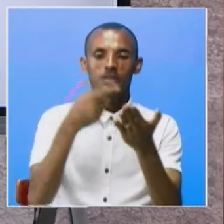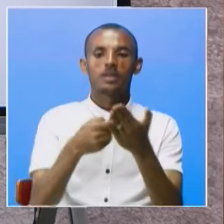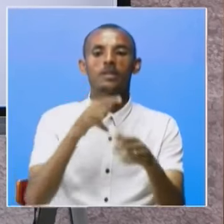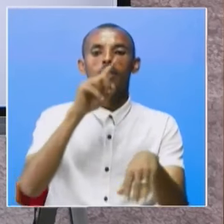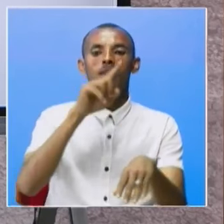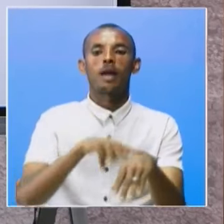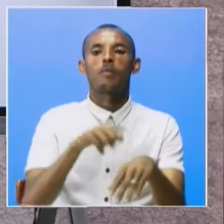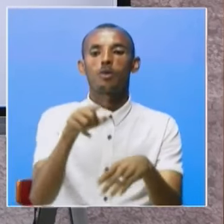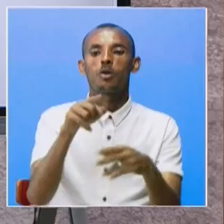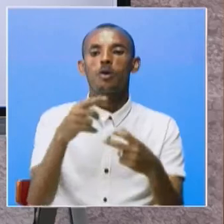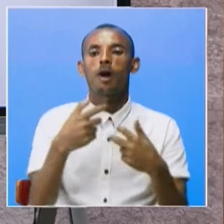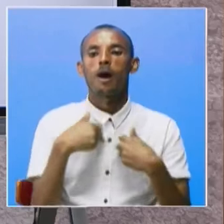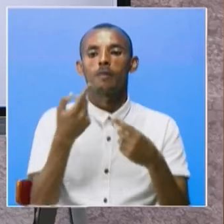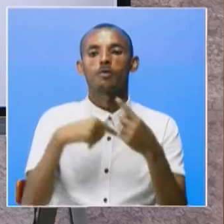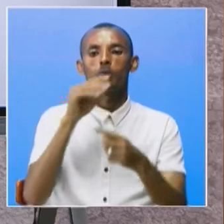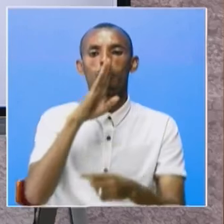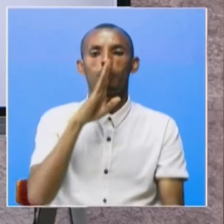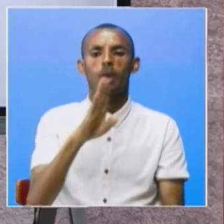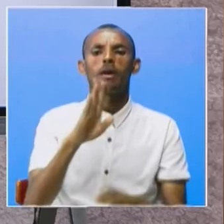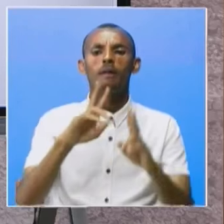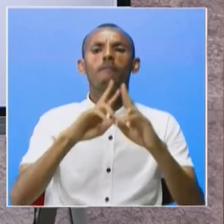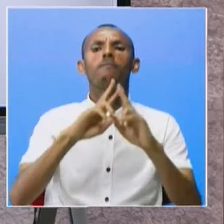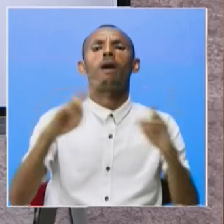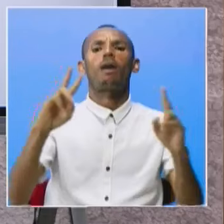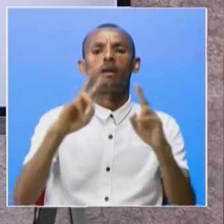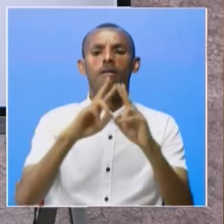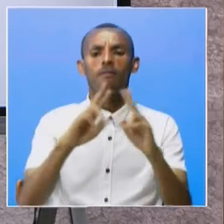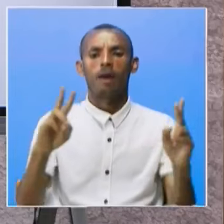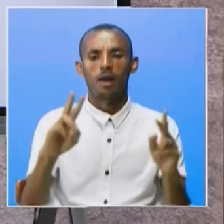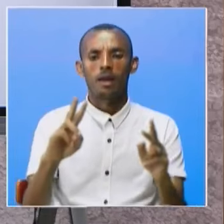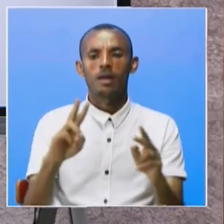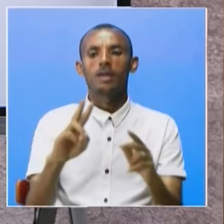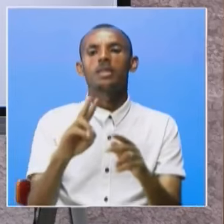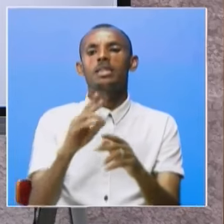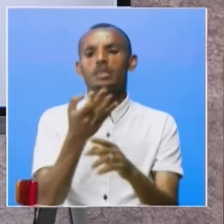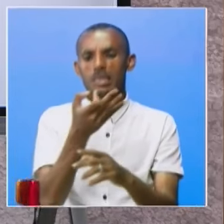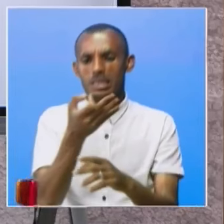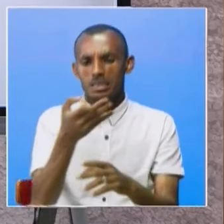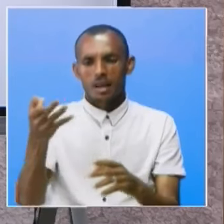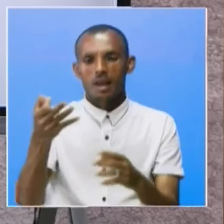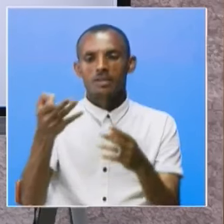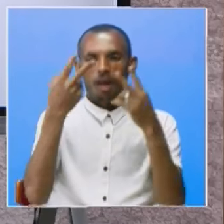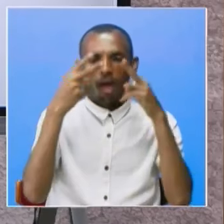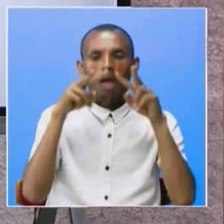be very, very seriously attentive, all right?